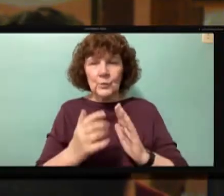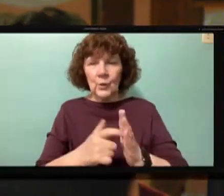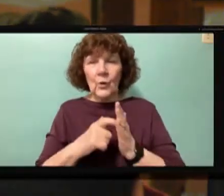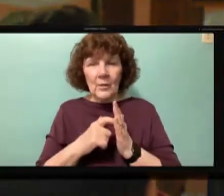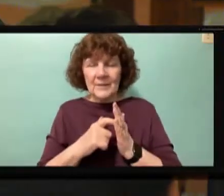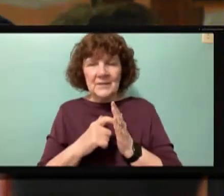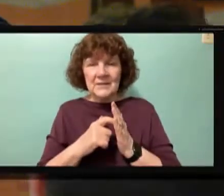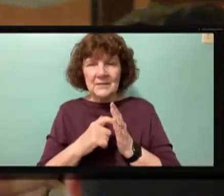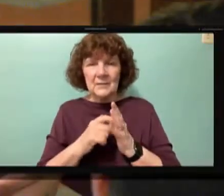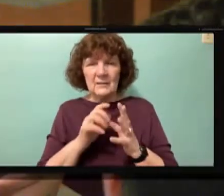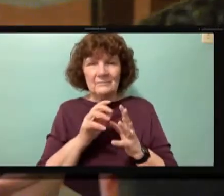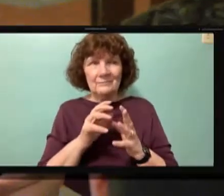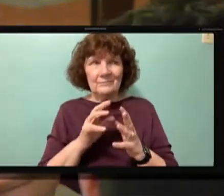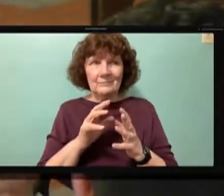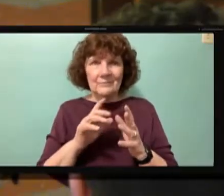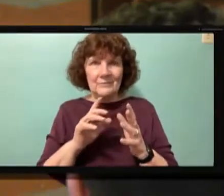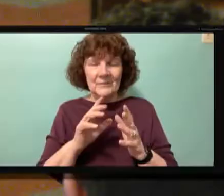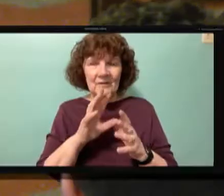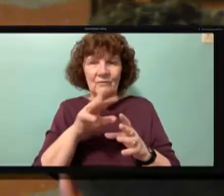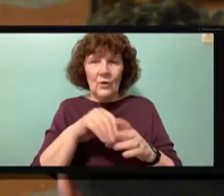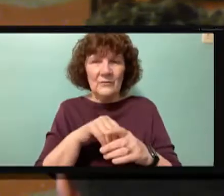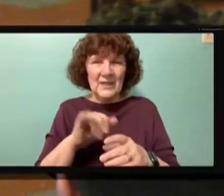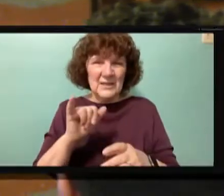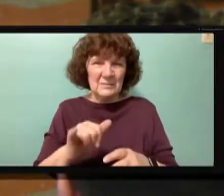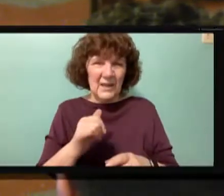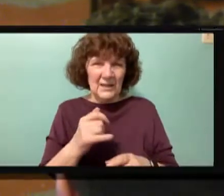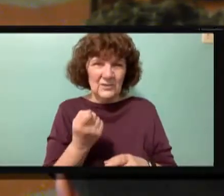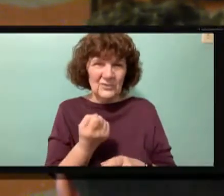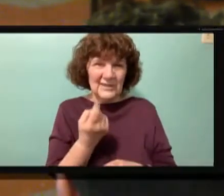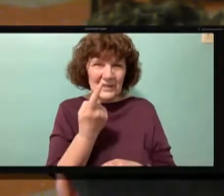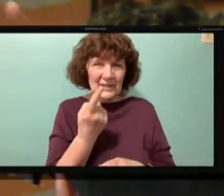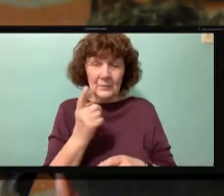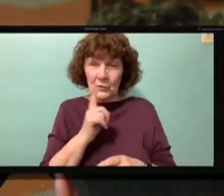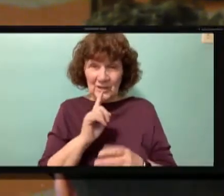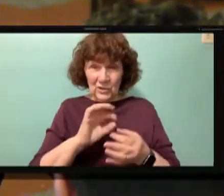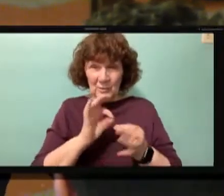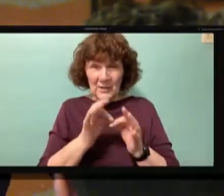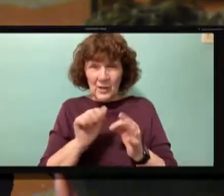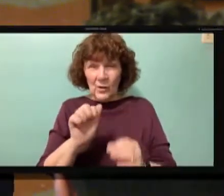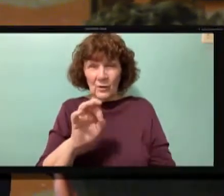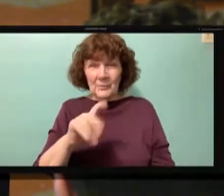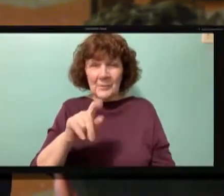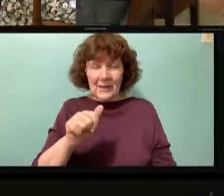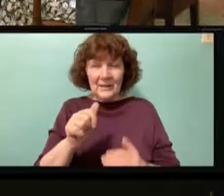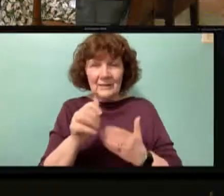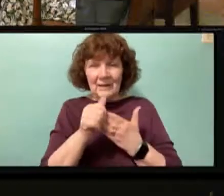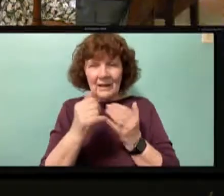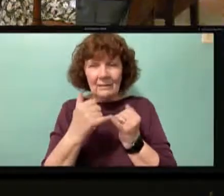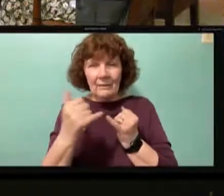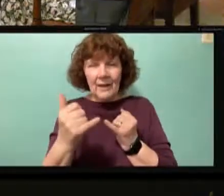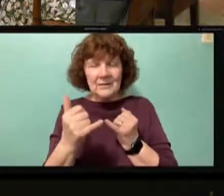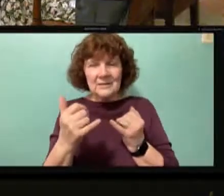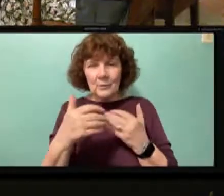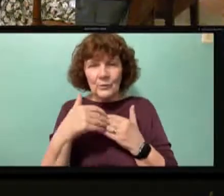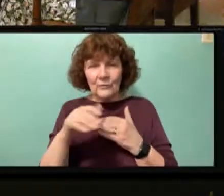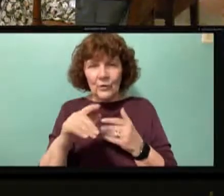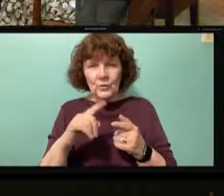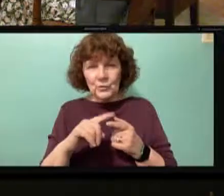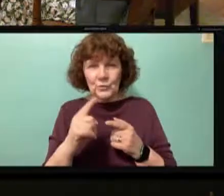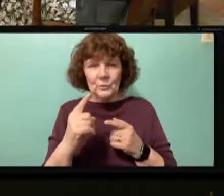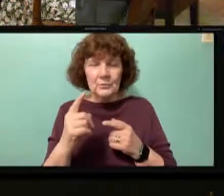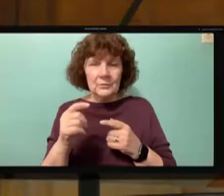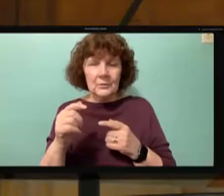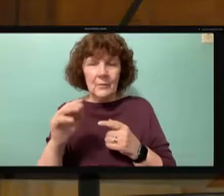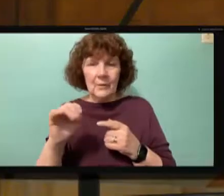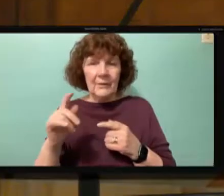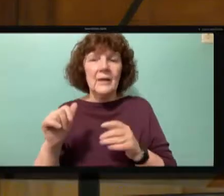I can put that. As to interpreting the ARPA guidelines, I would defer to Mar Dussel. Sure. So in all cases, no matter what we're doing, we